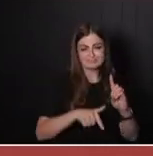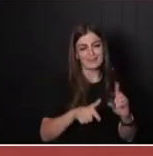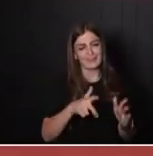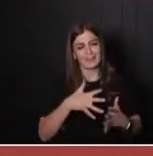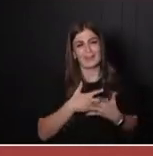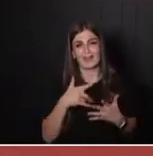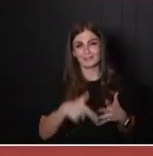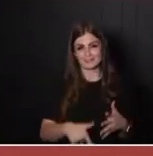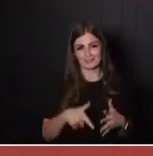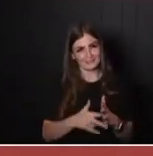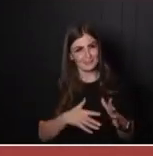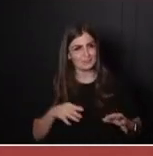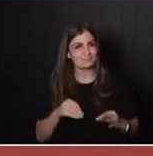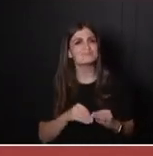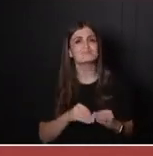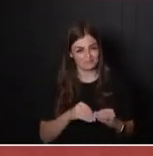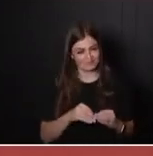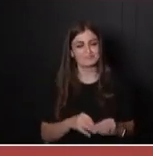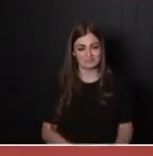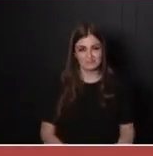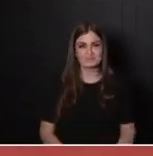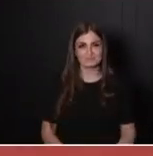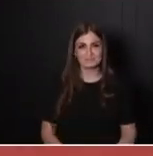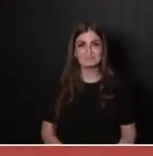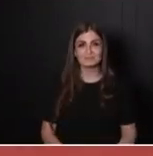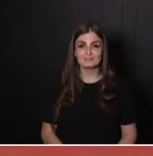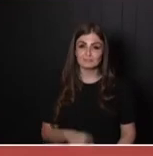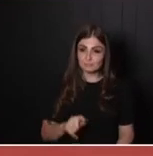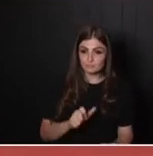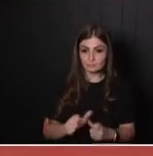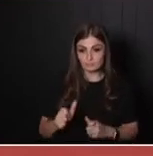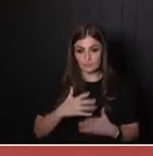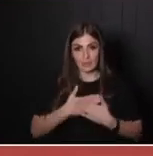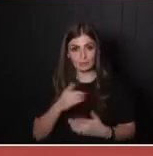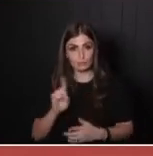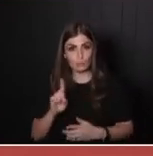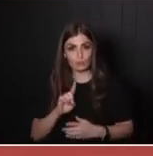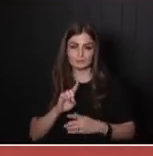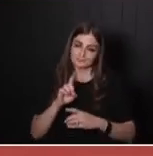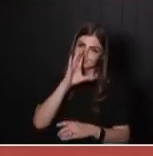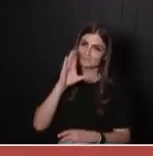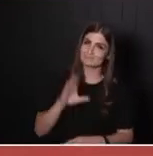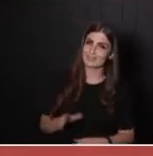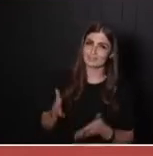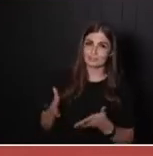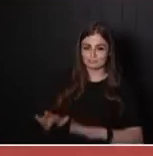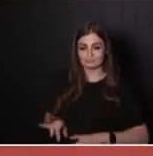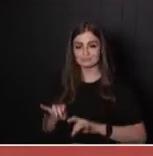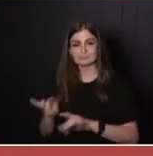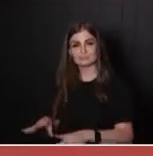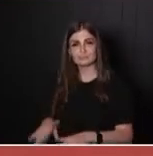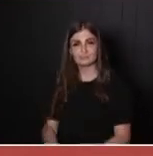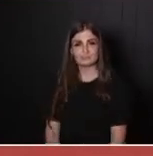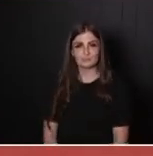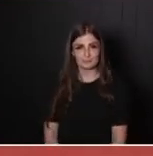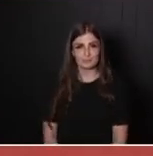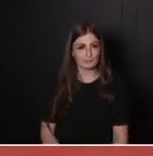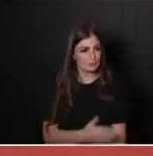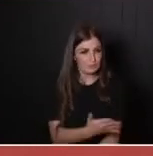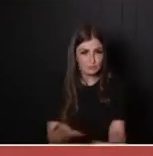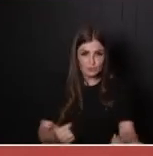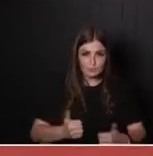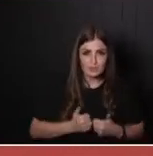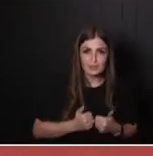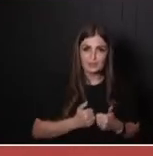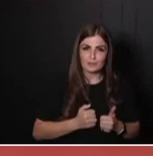party, but his greatest love is of our country. Like so many of us, he's driven by